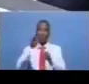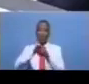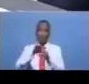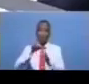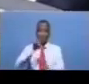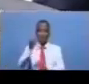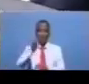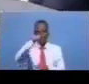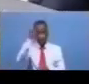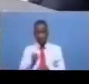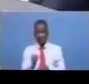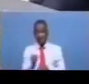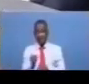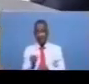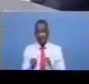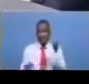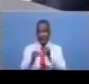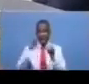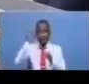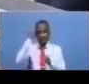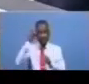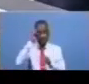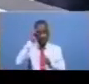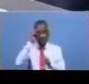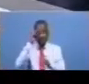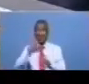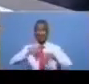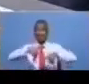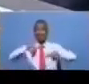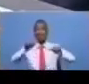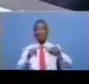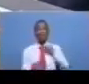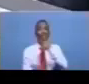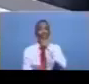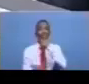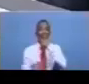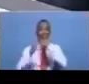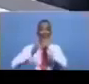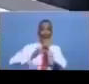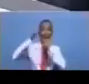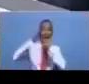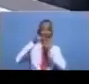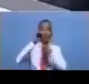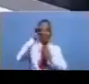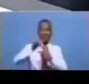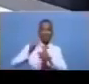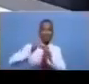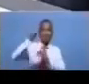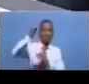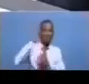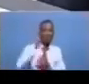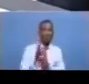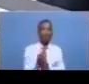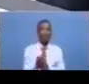the second candidate Mahama, candidate Akufo-Addo will still cross the more than 50% threshold. And we